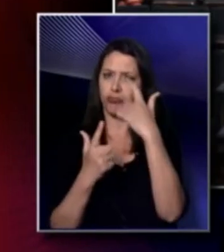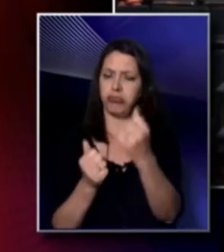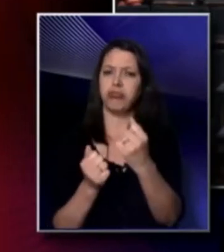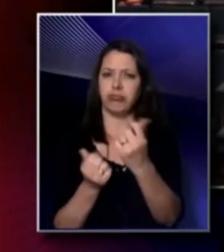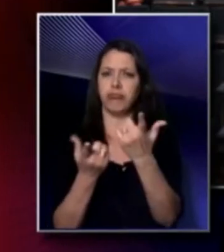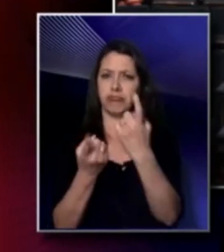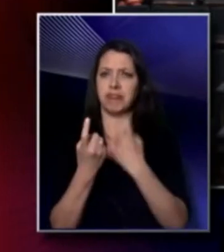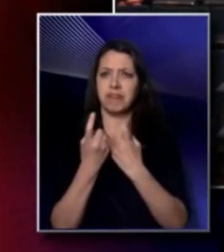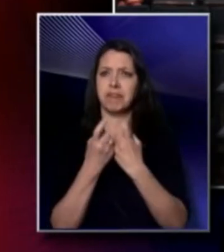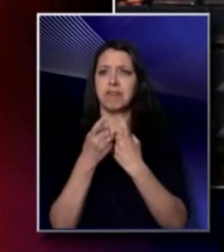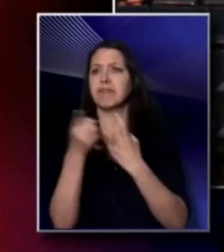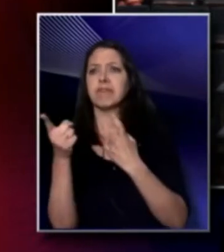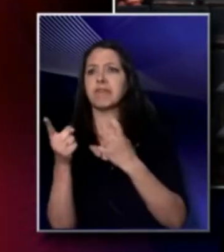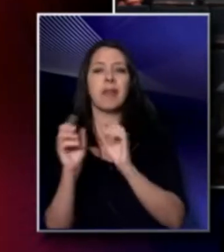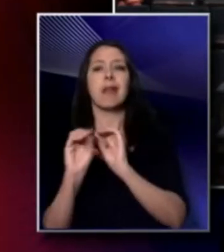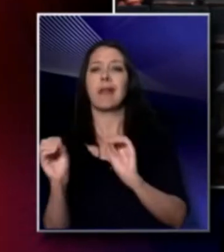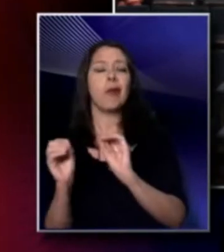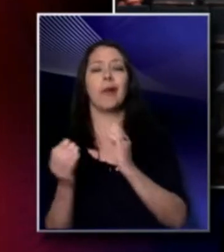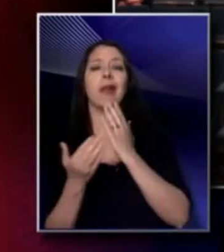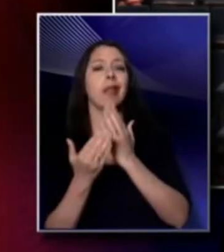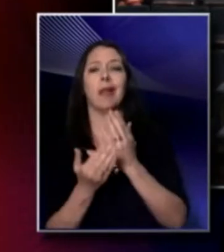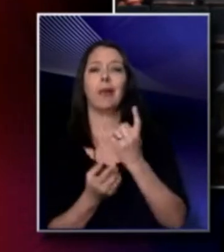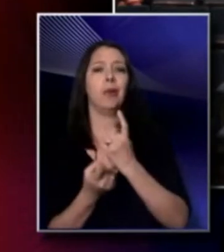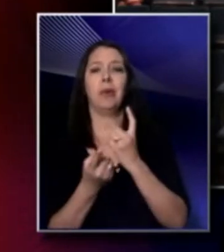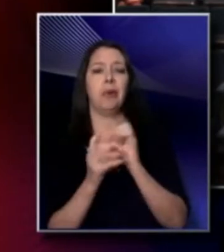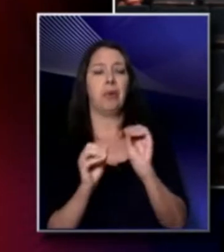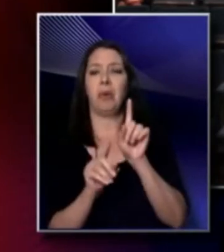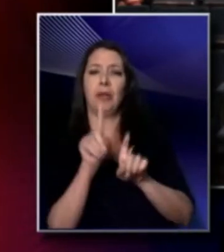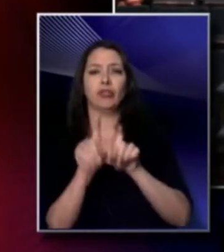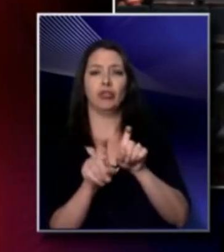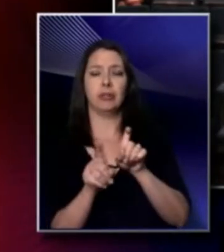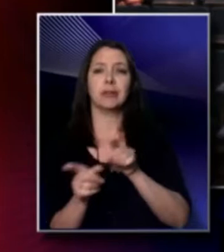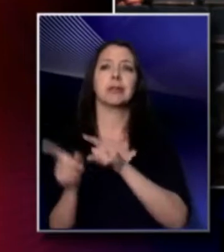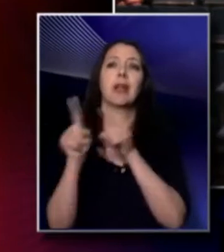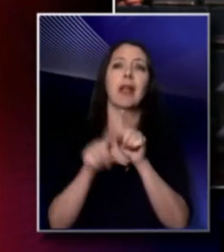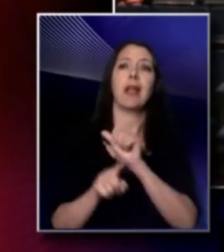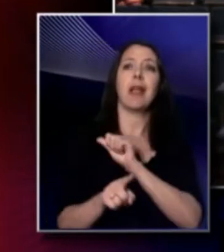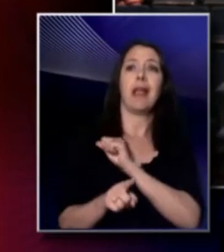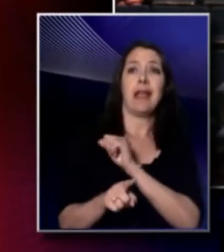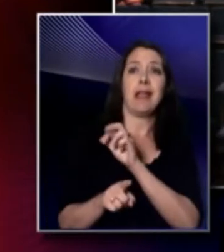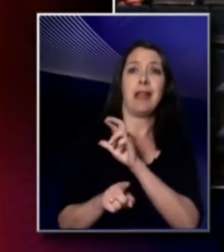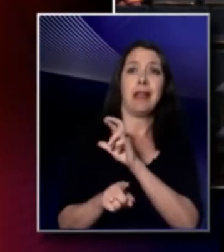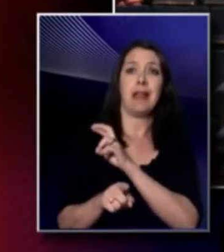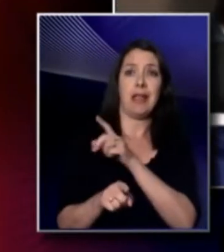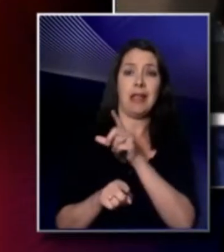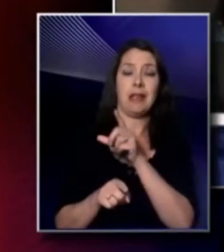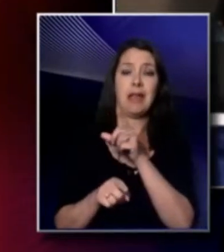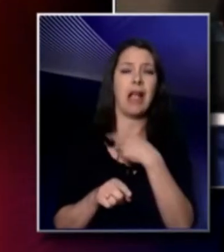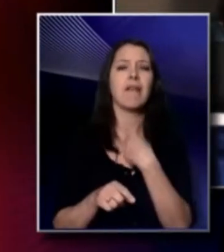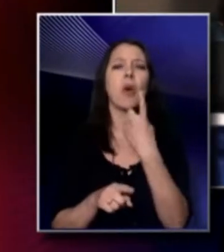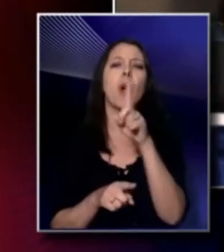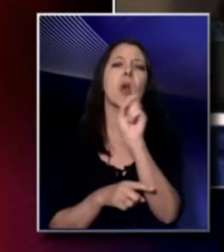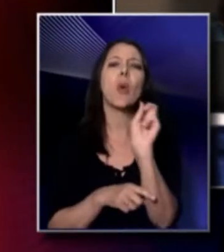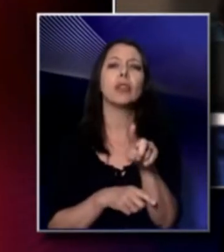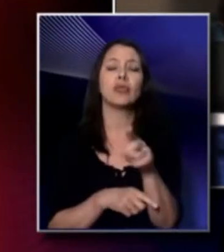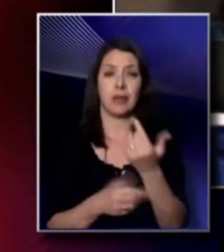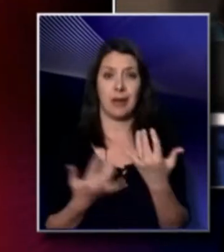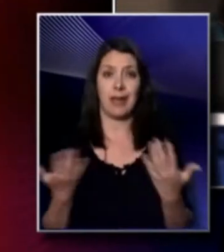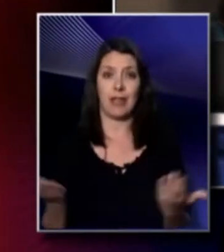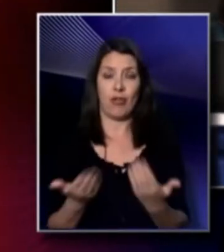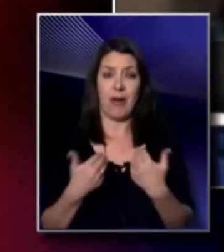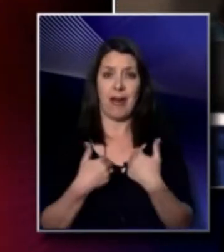No, thank you, Richard. Appreciate the report. Thank you. I have one question. Do we have a call to the public